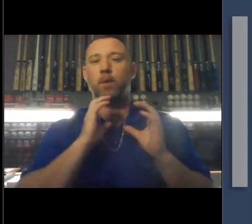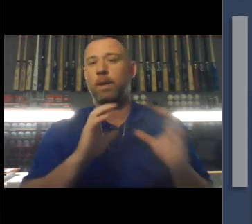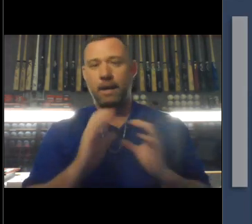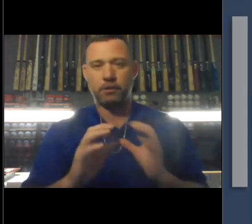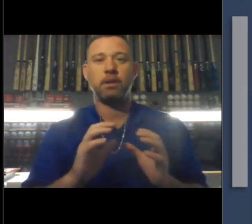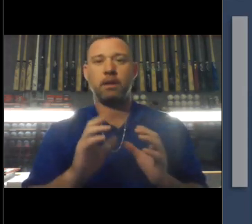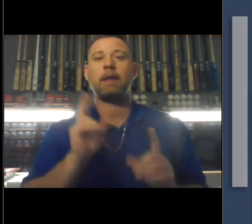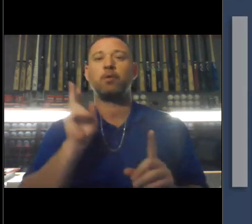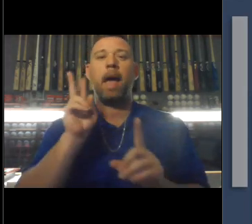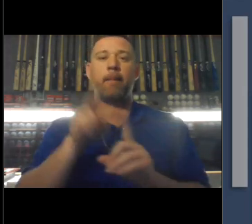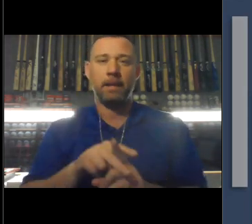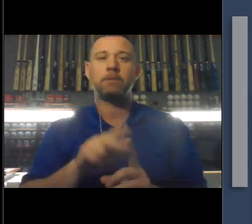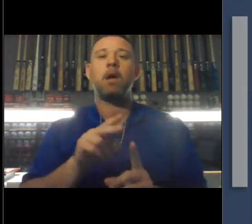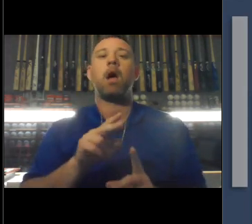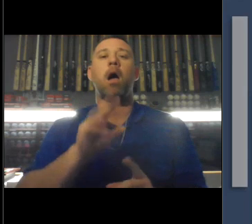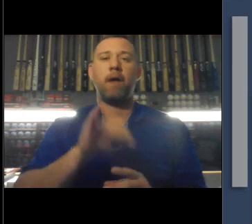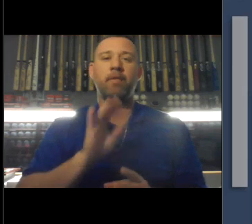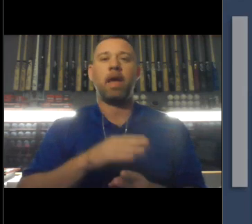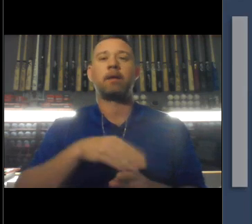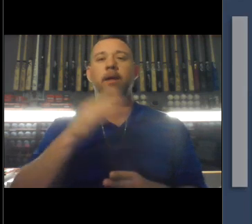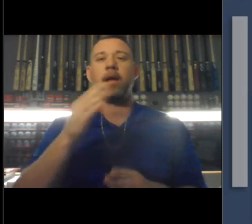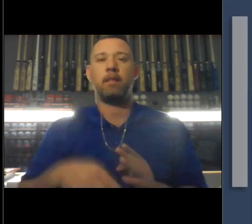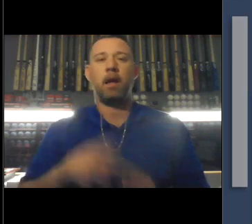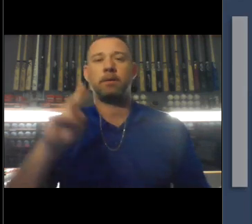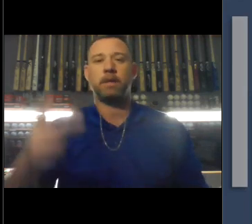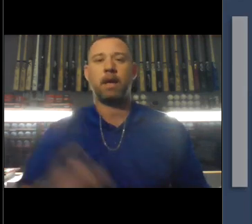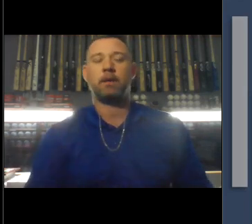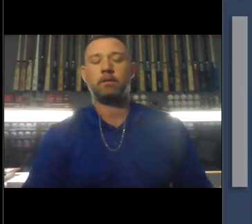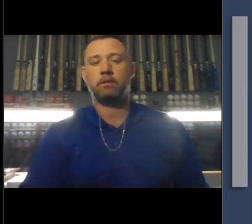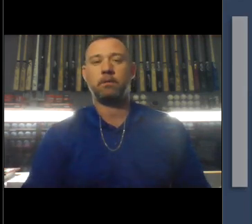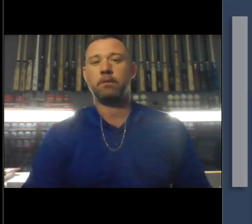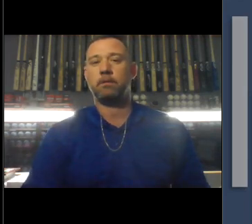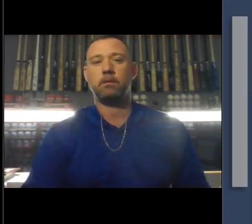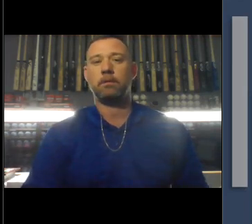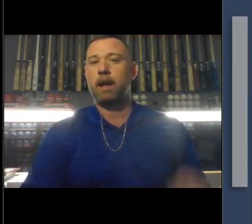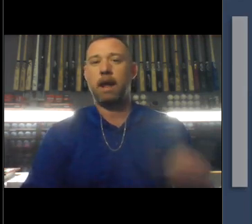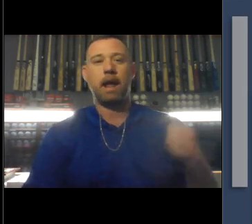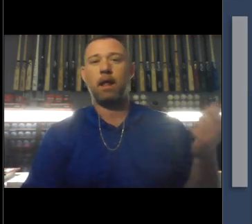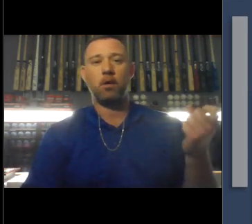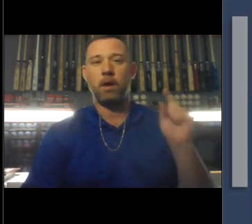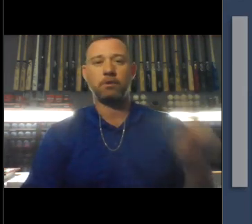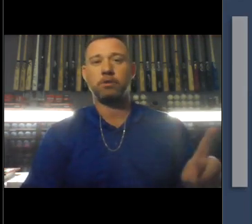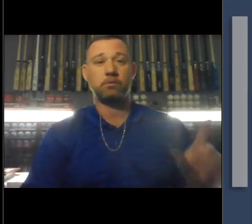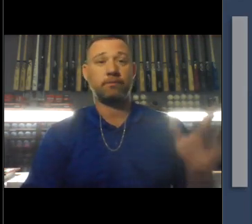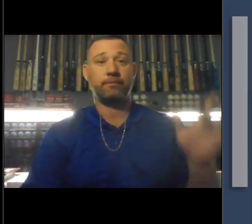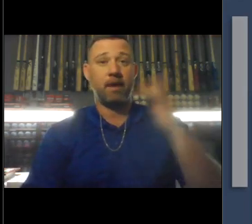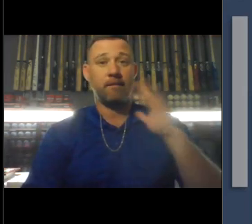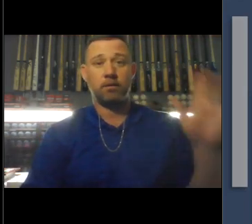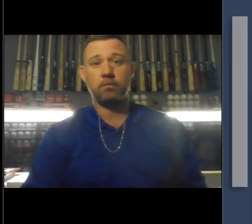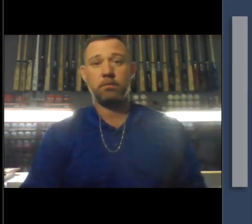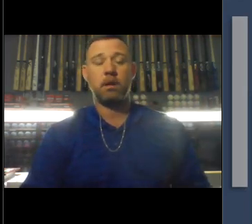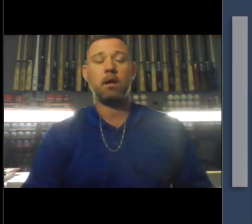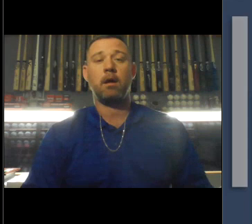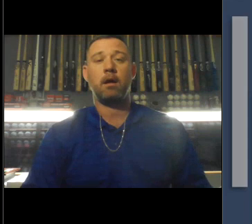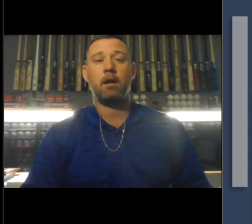deadline. Thank you. Second. Any other questions? All those in favor?